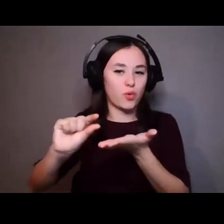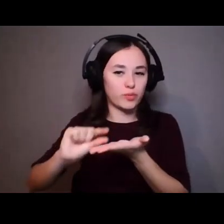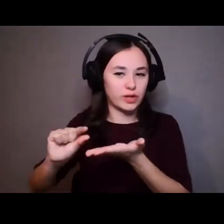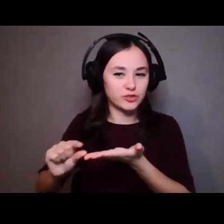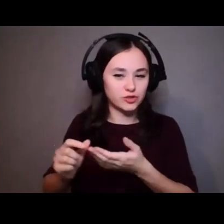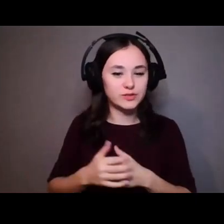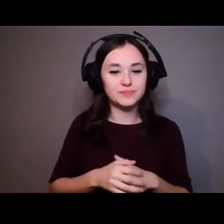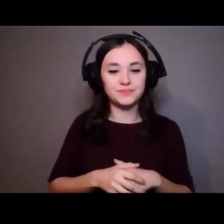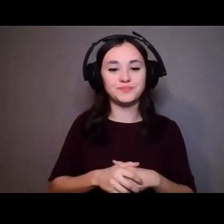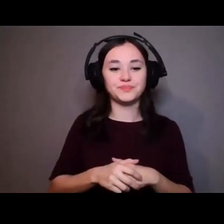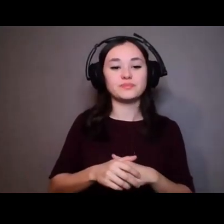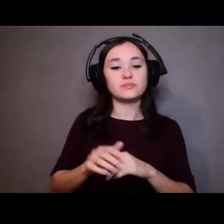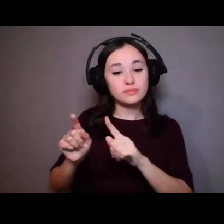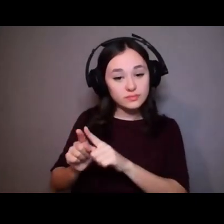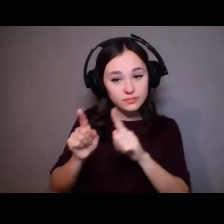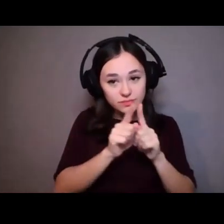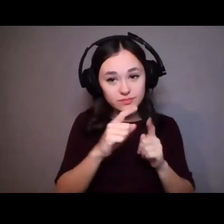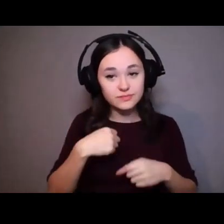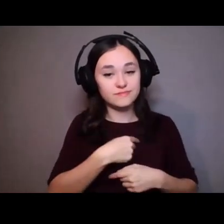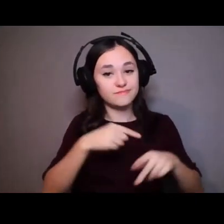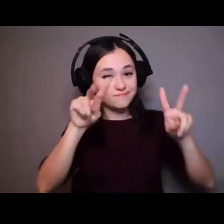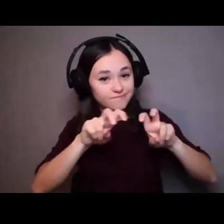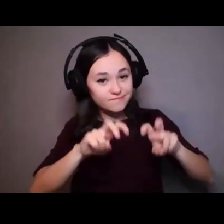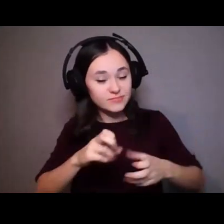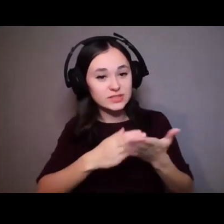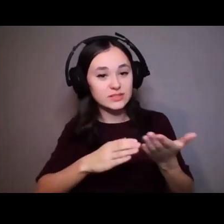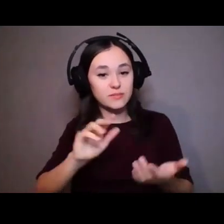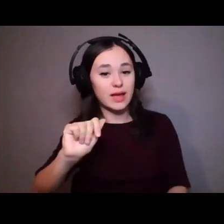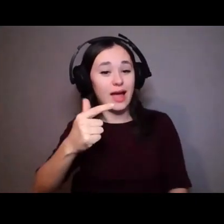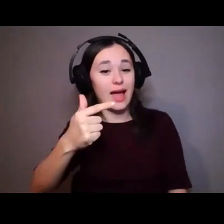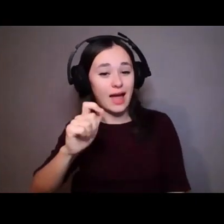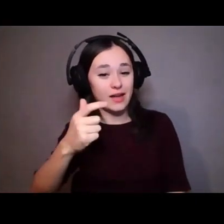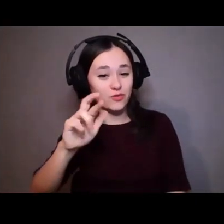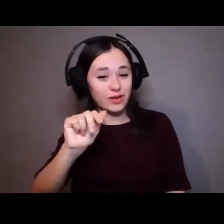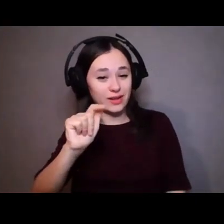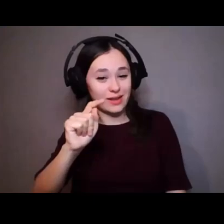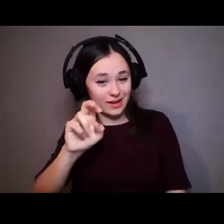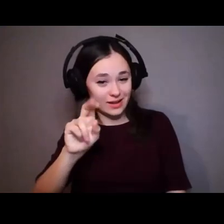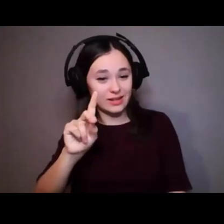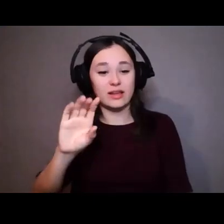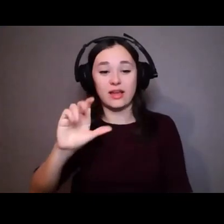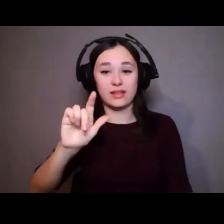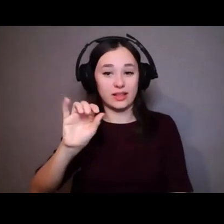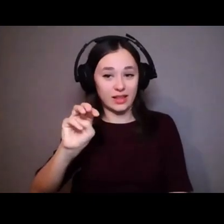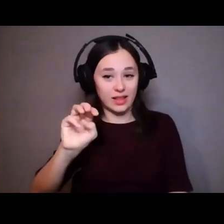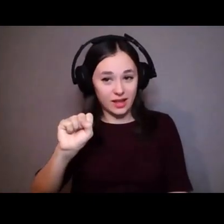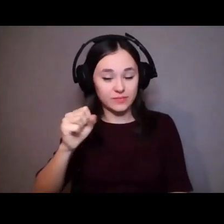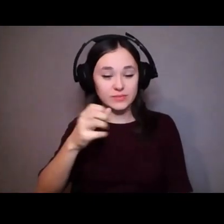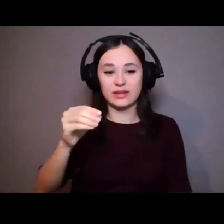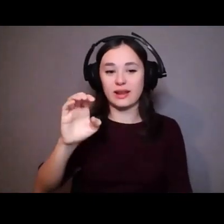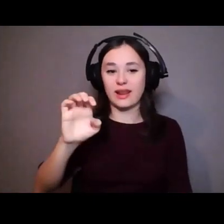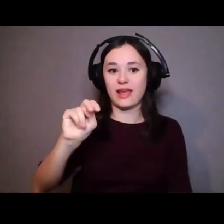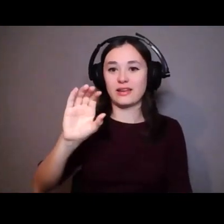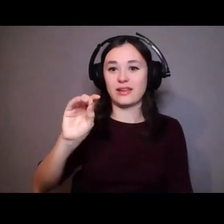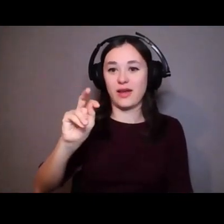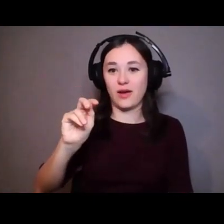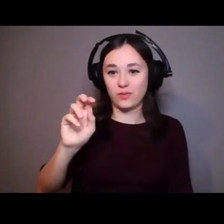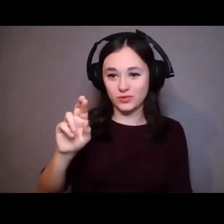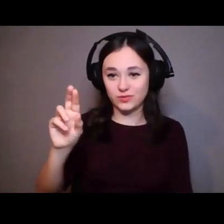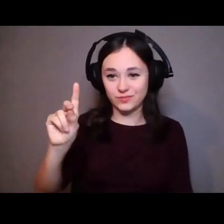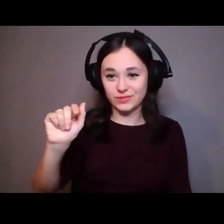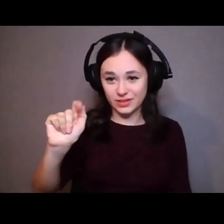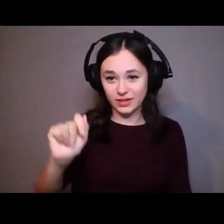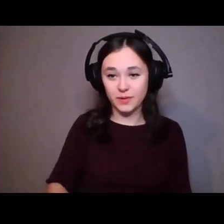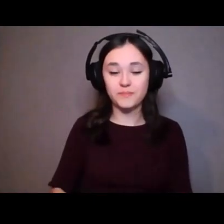some aggregated claims and encounter data for more granular spending and enrollment trends. Again, throughout this process, we didn't just